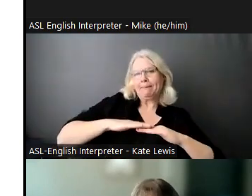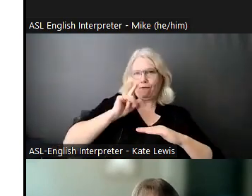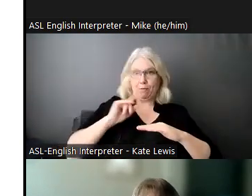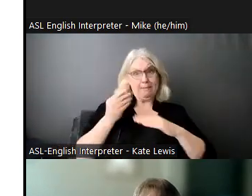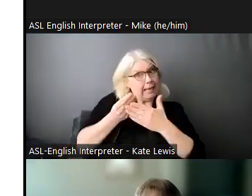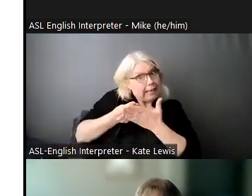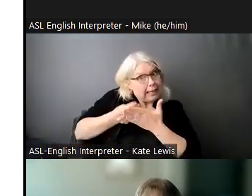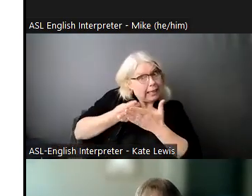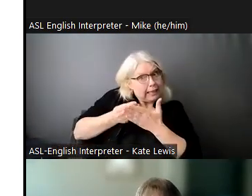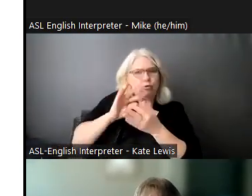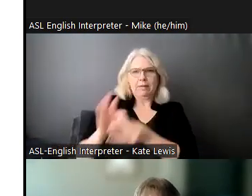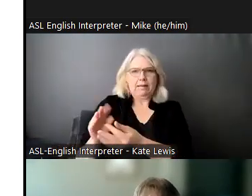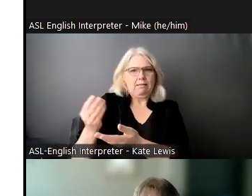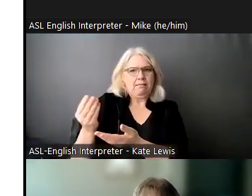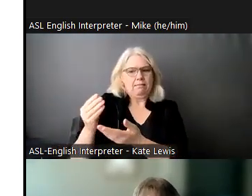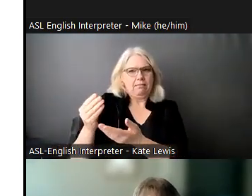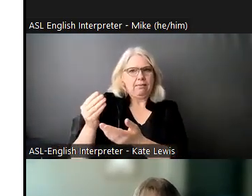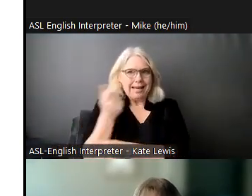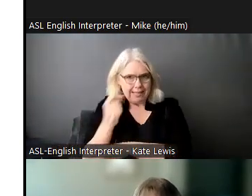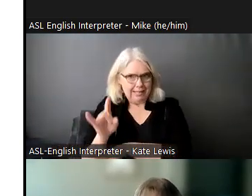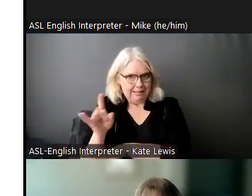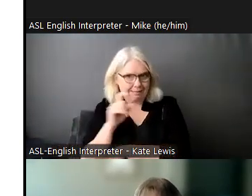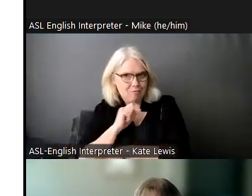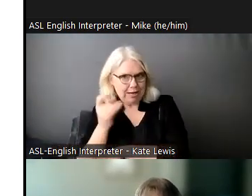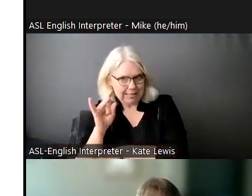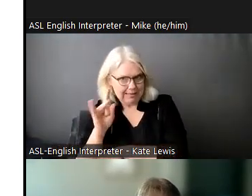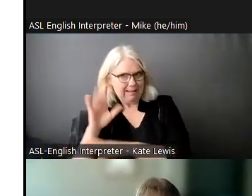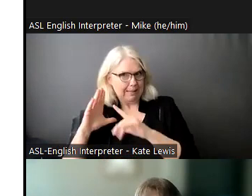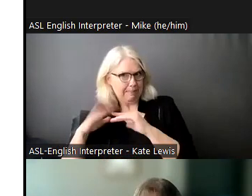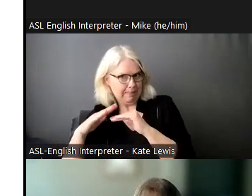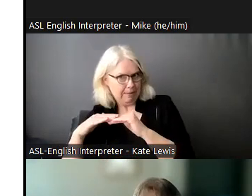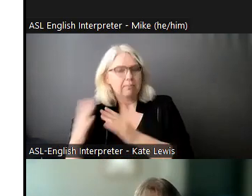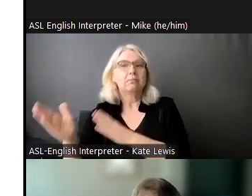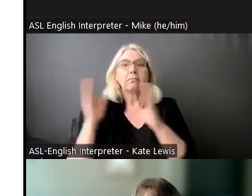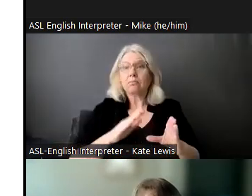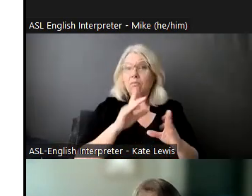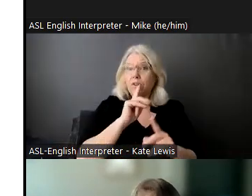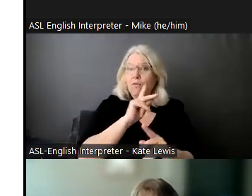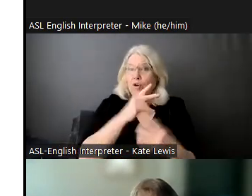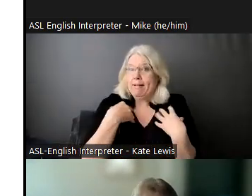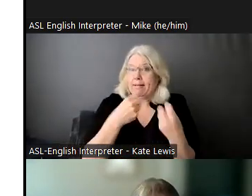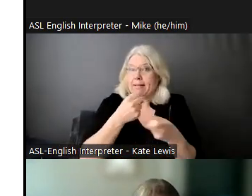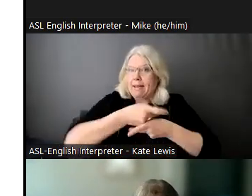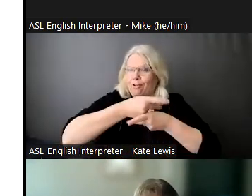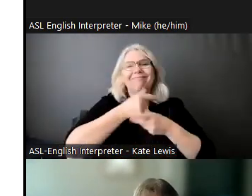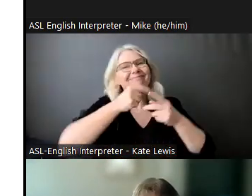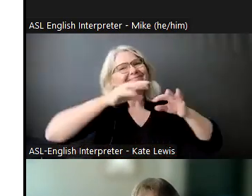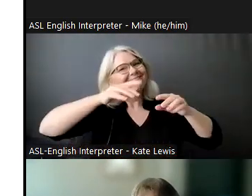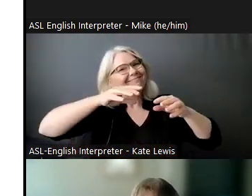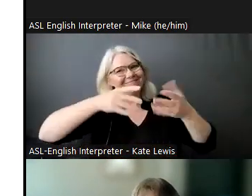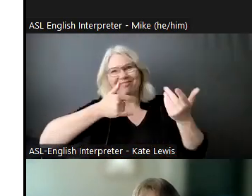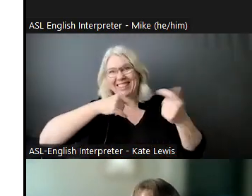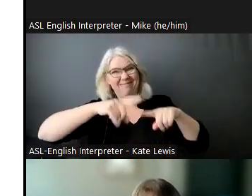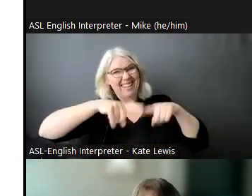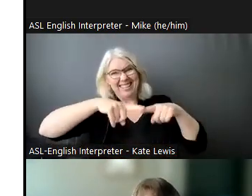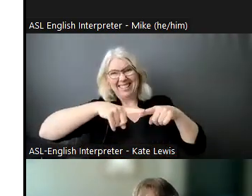18. The lower limit for personal care, though, is dependent on whether that child at that